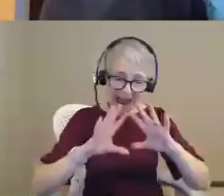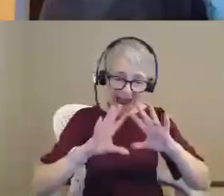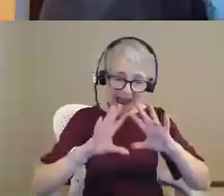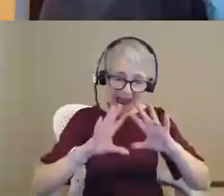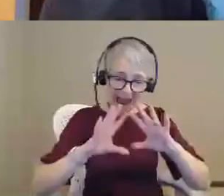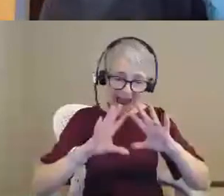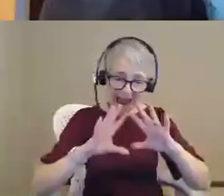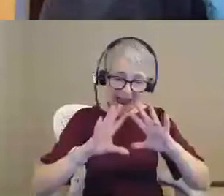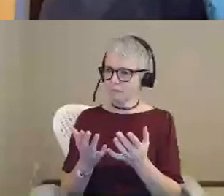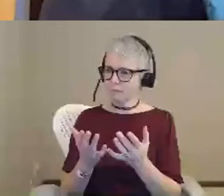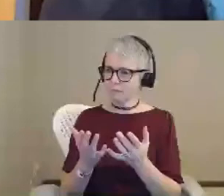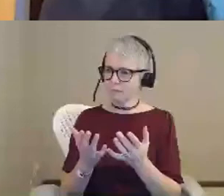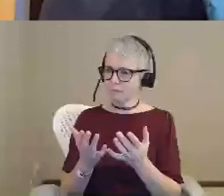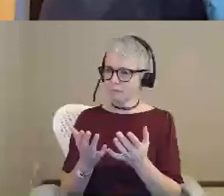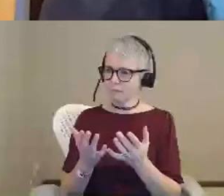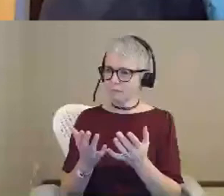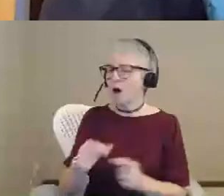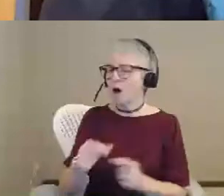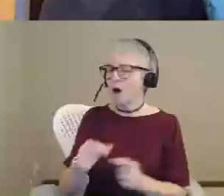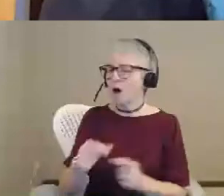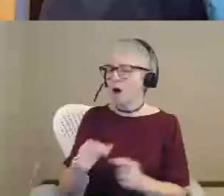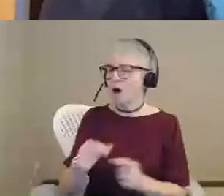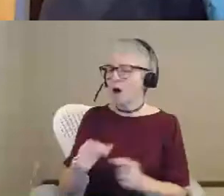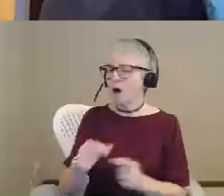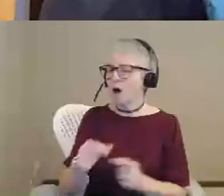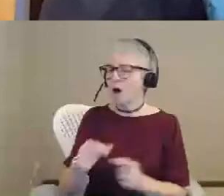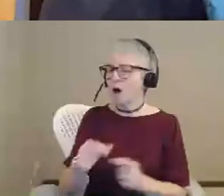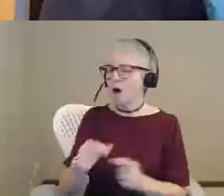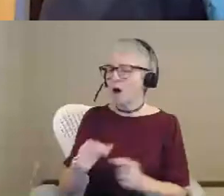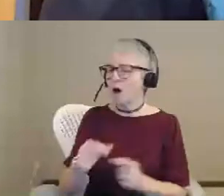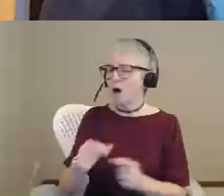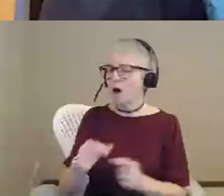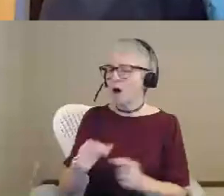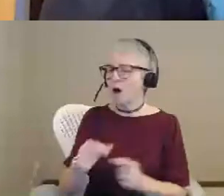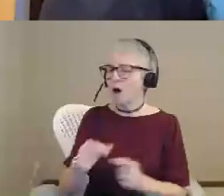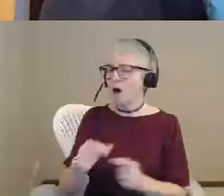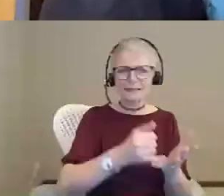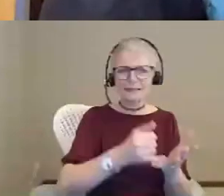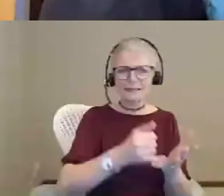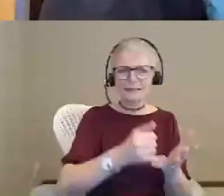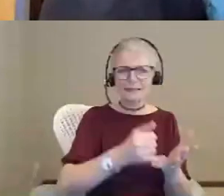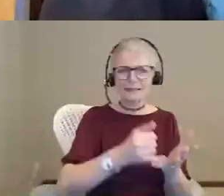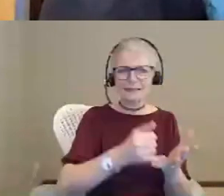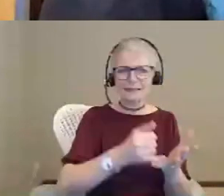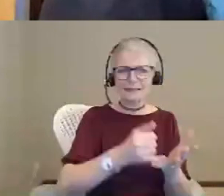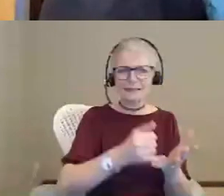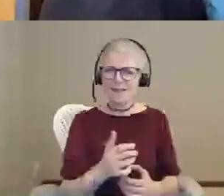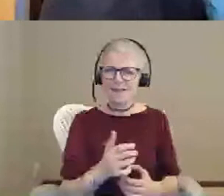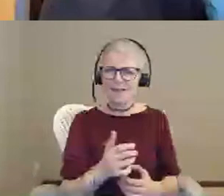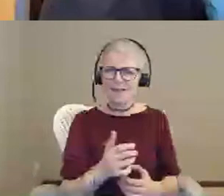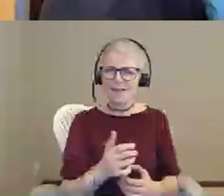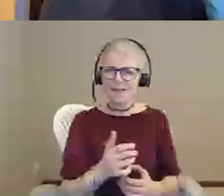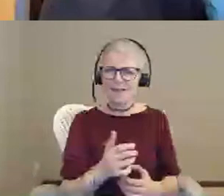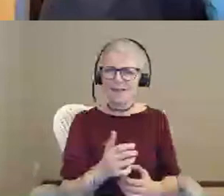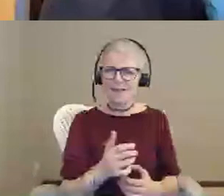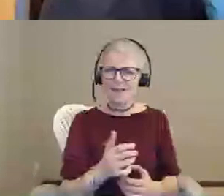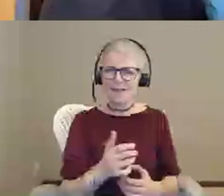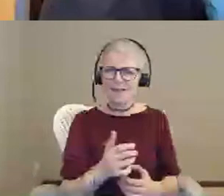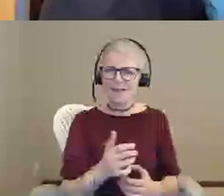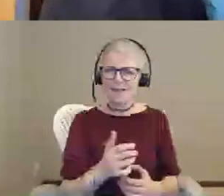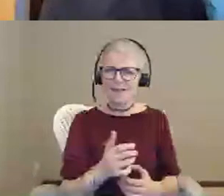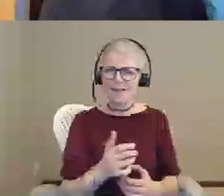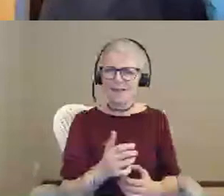in their community of information. And let's not hoard it. Let's share it. Like, I can go online to, like, I have